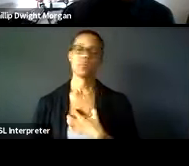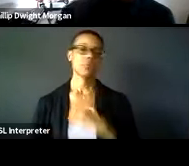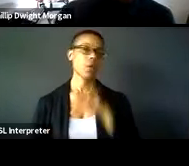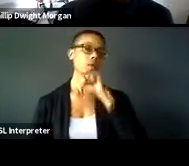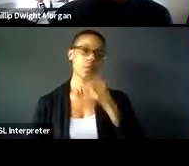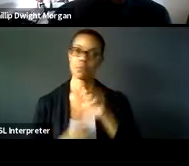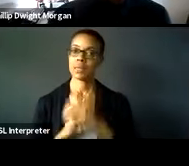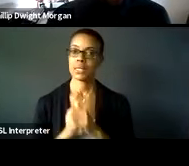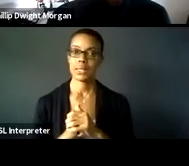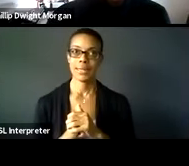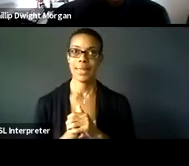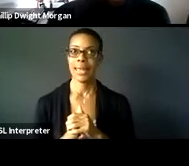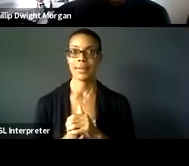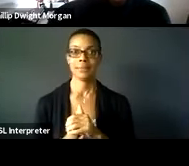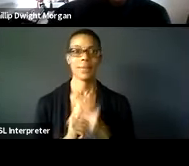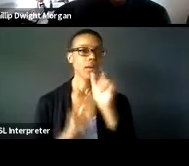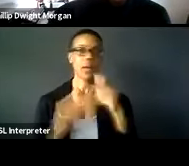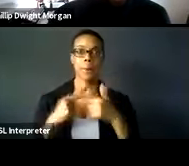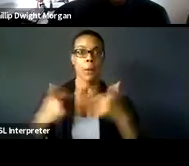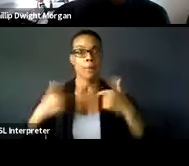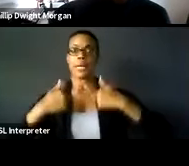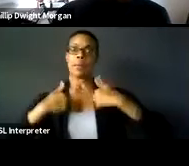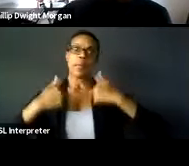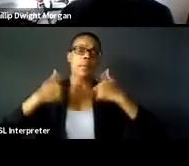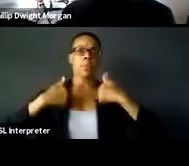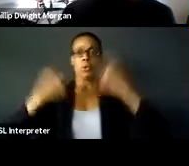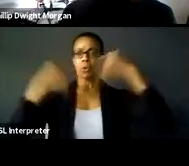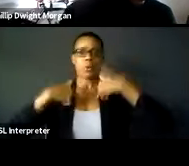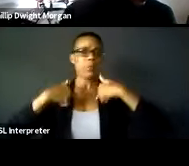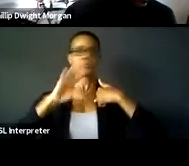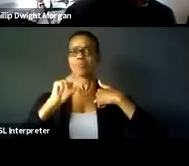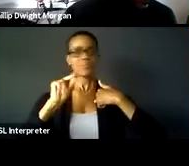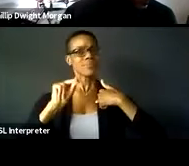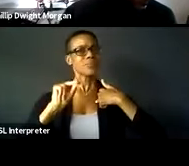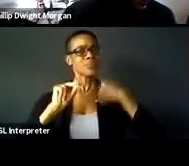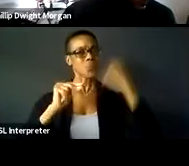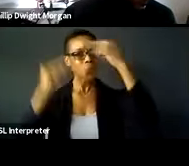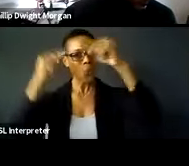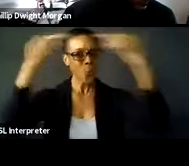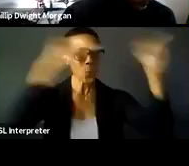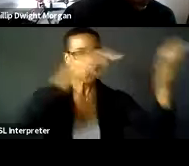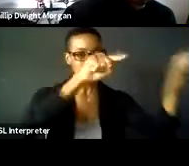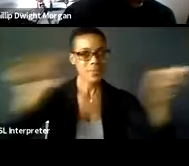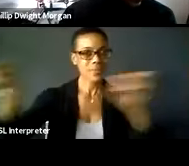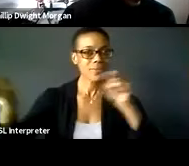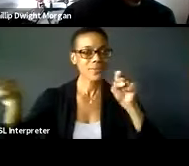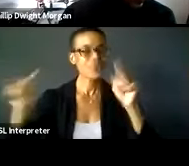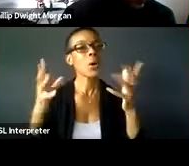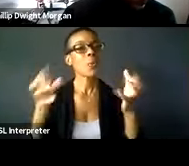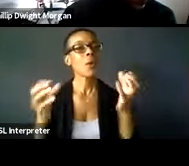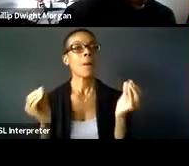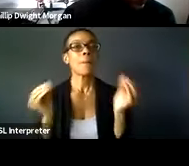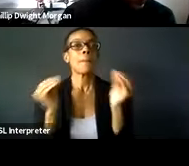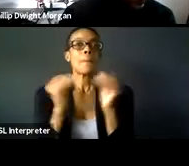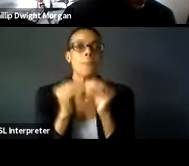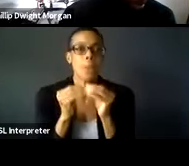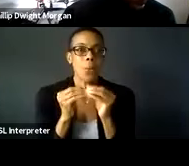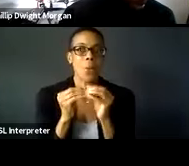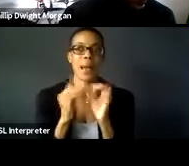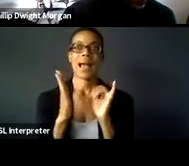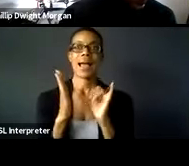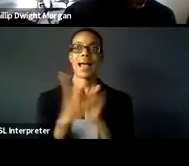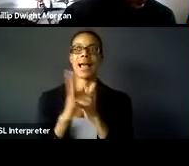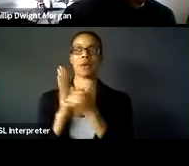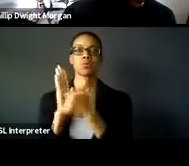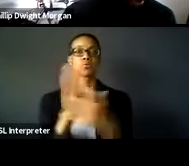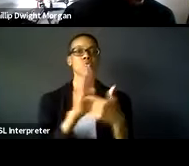So one thing I should really work more is how do I translate the conversation